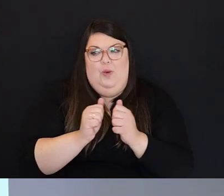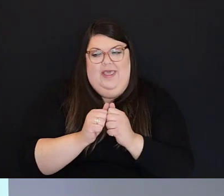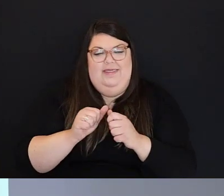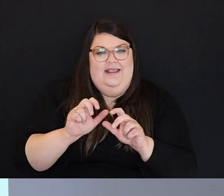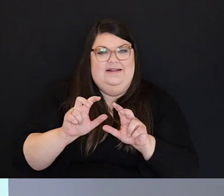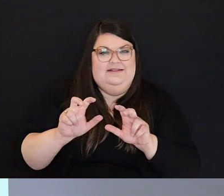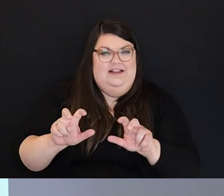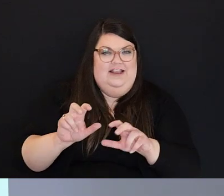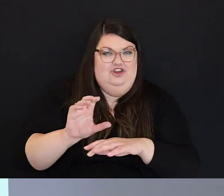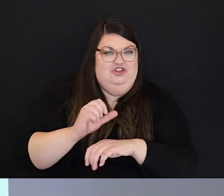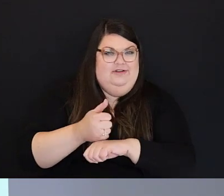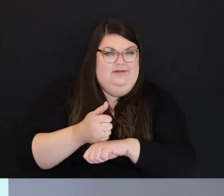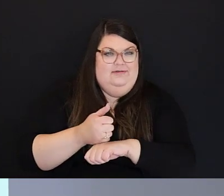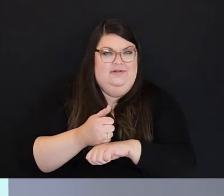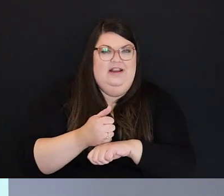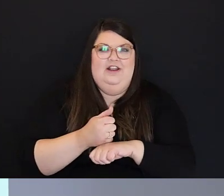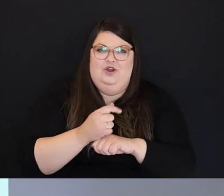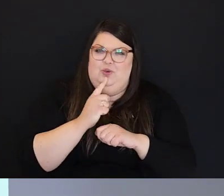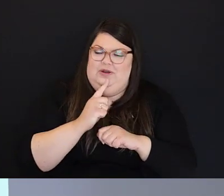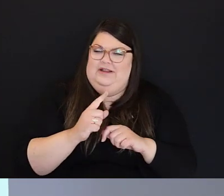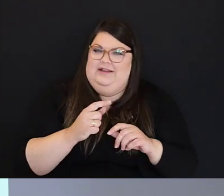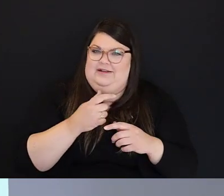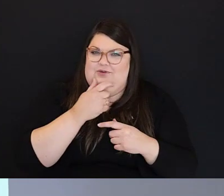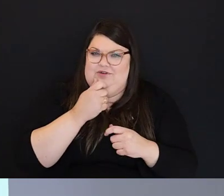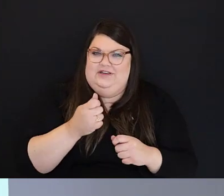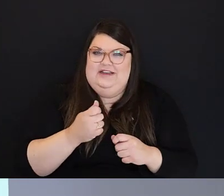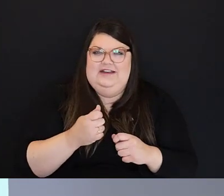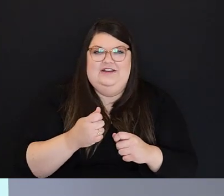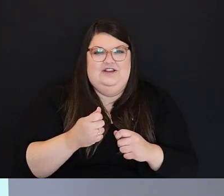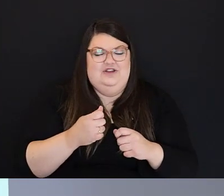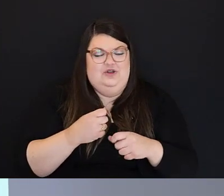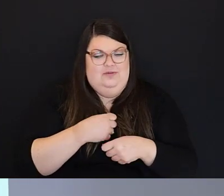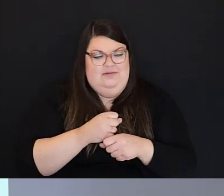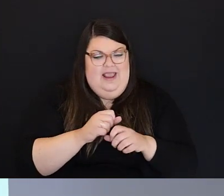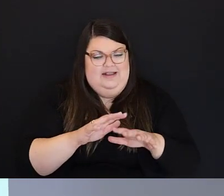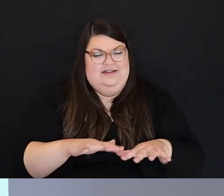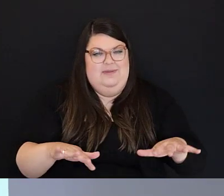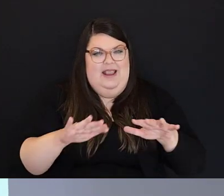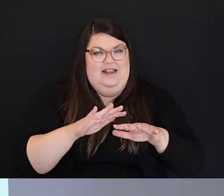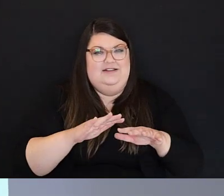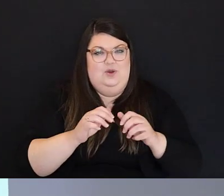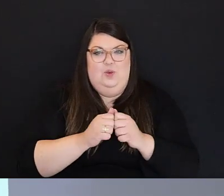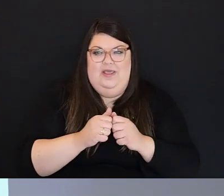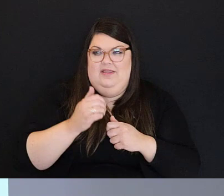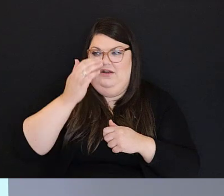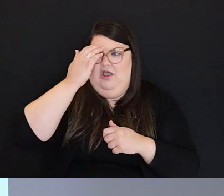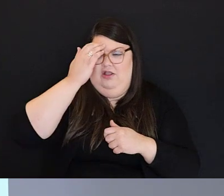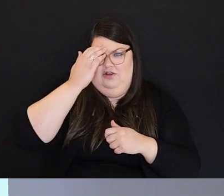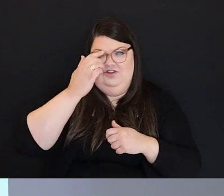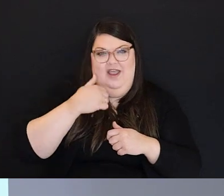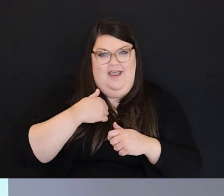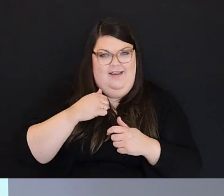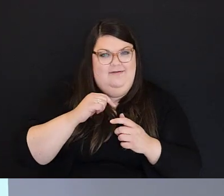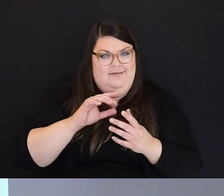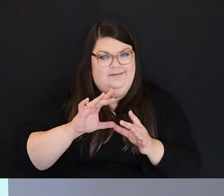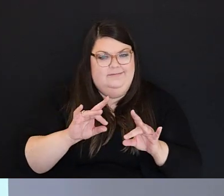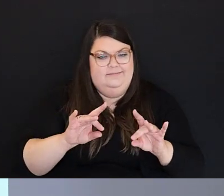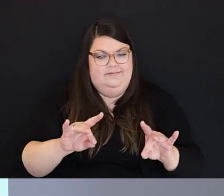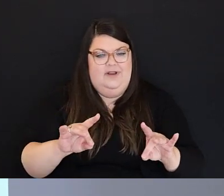make space for the knowledge that I'm gaining from the community at ICA about the locality of